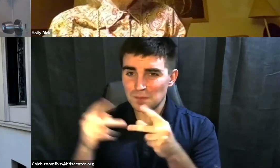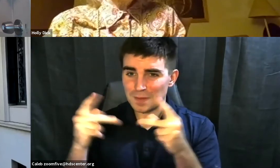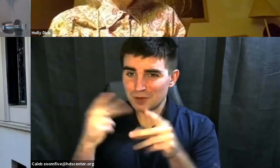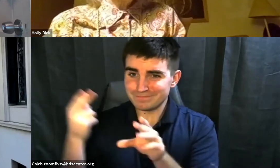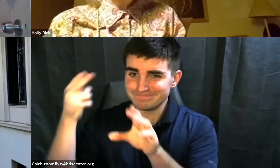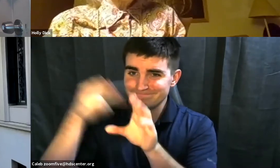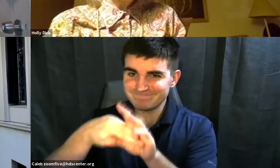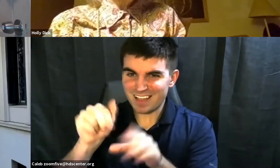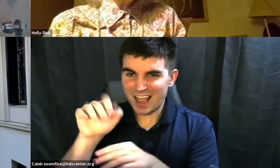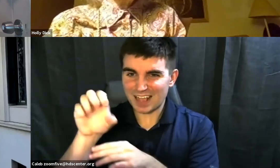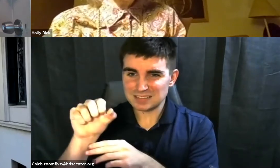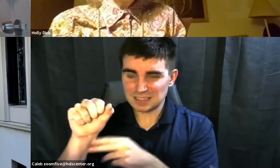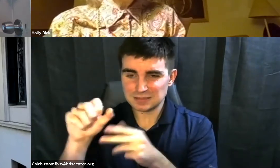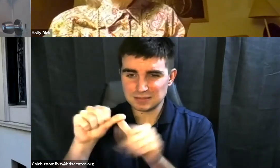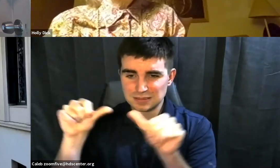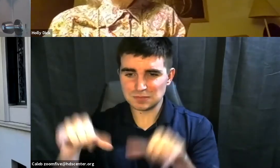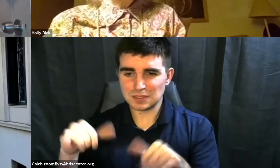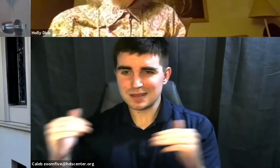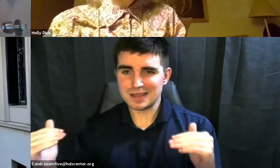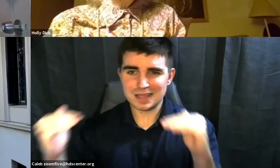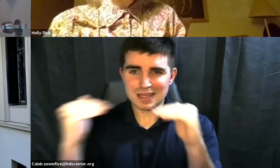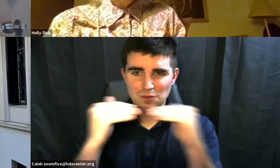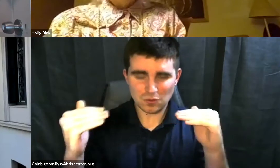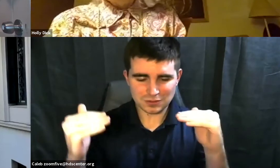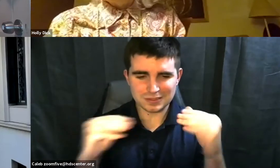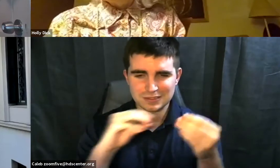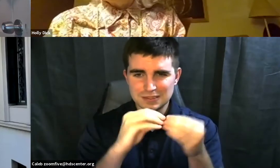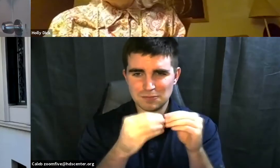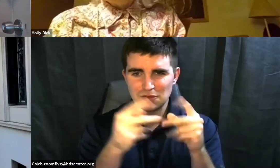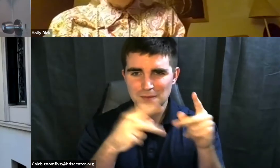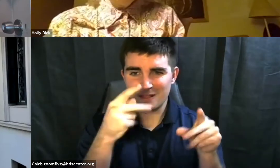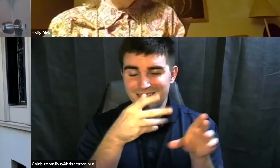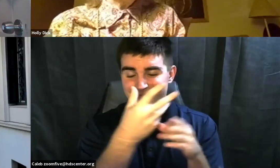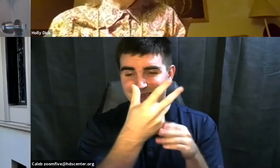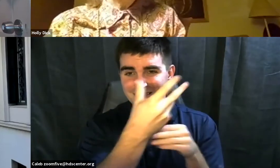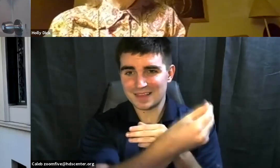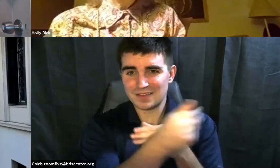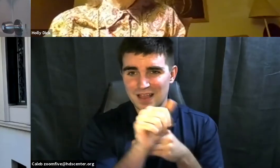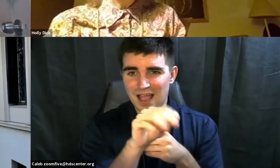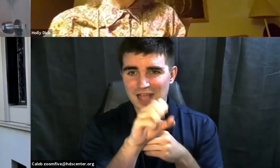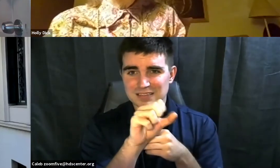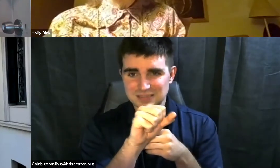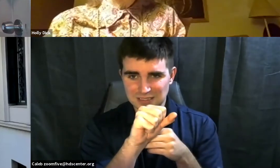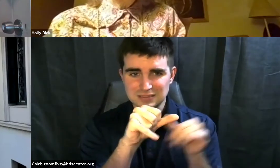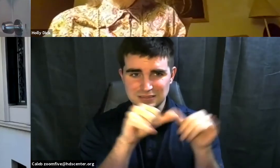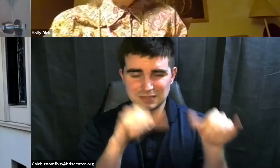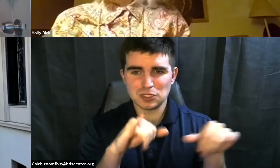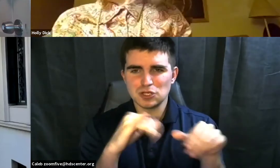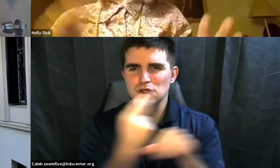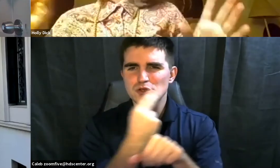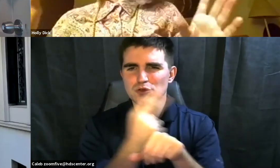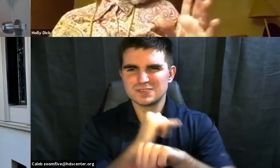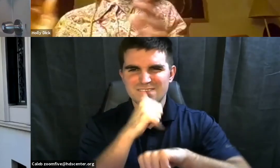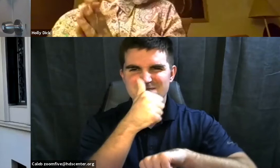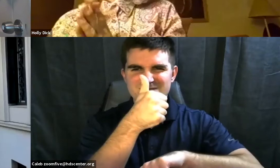be equaled by the number of people leaving the access system to use the fixed route buses that would be